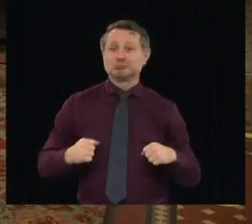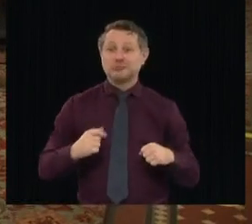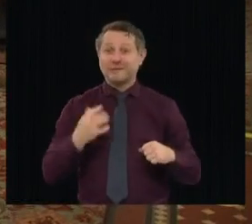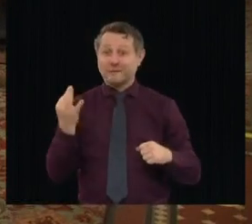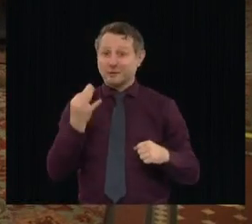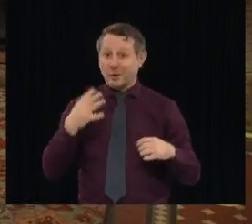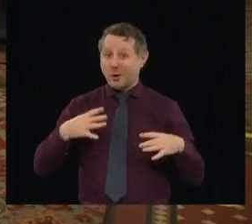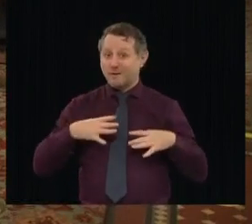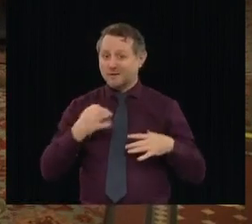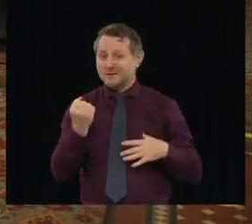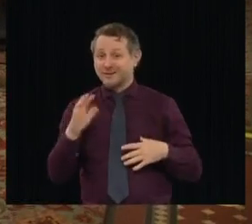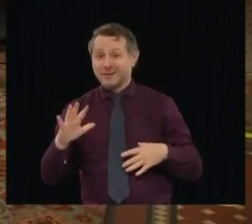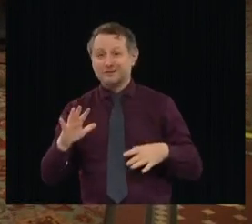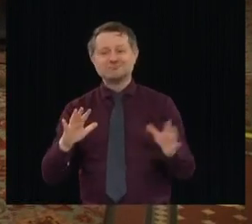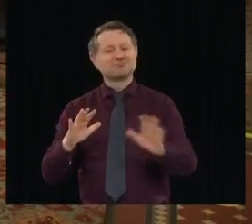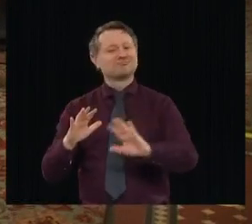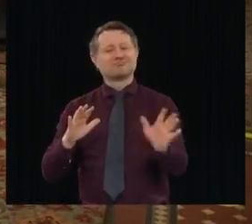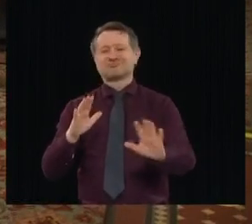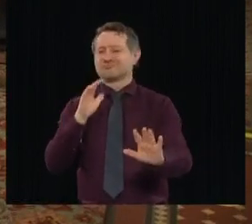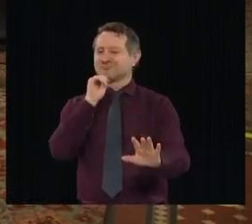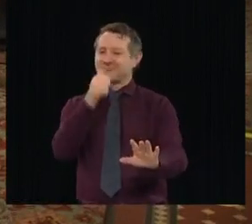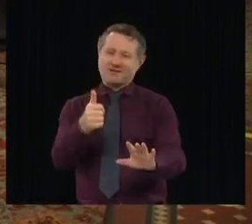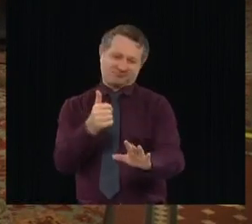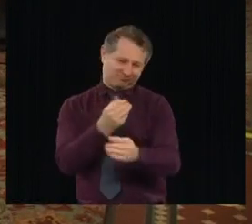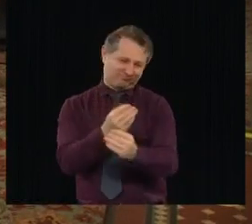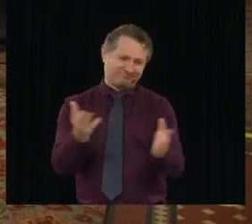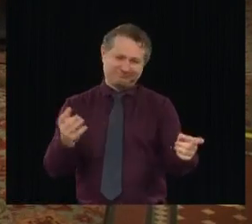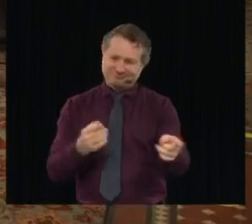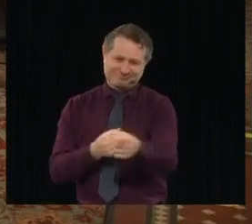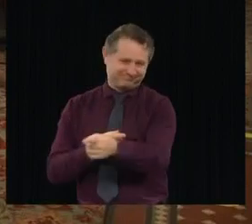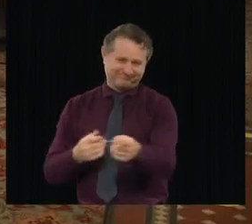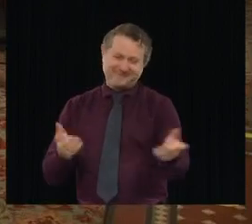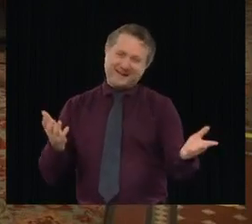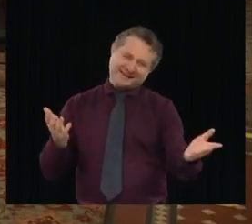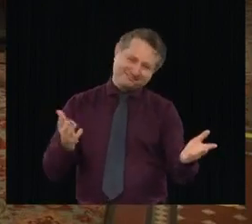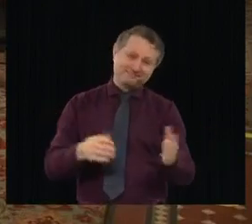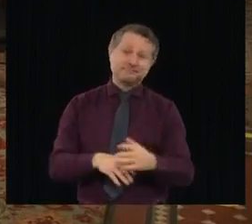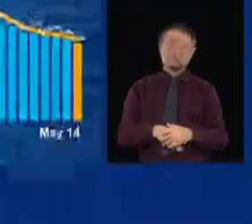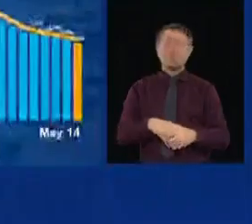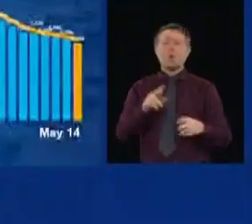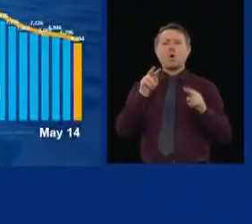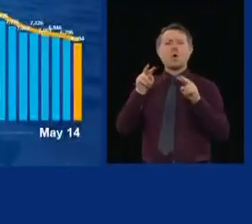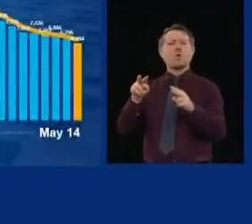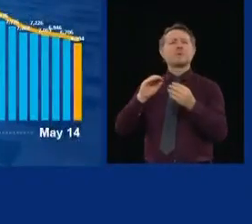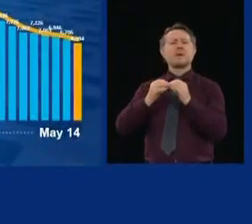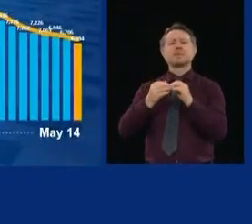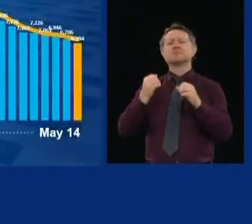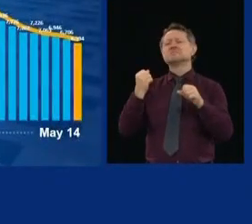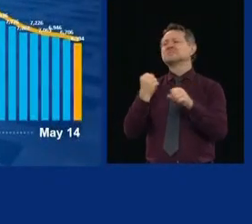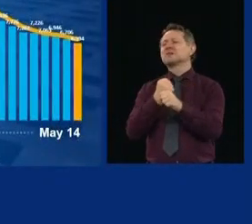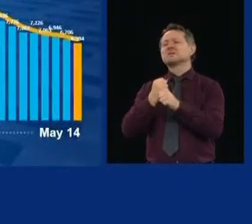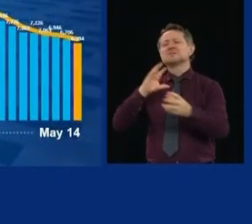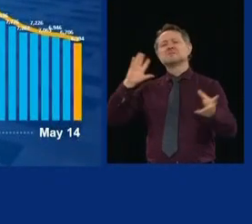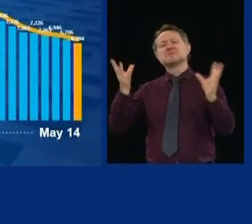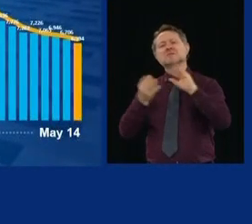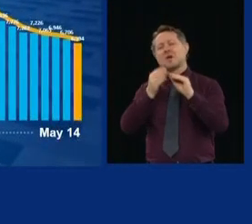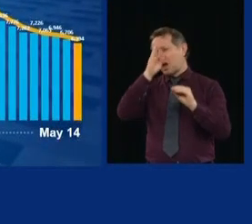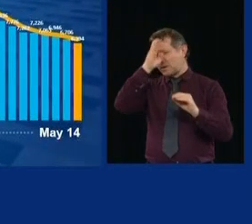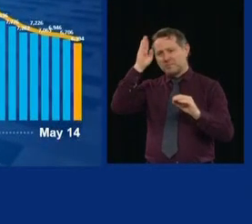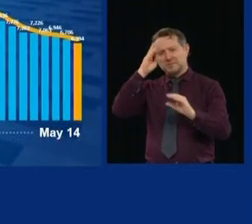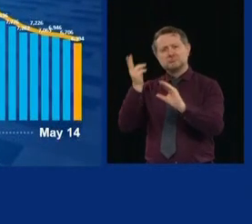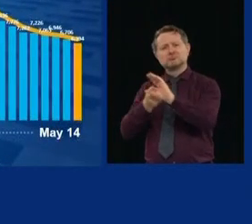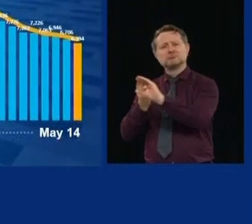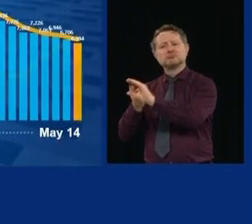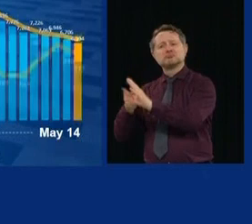That's right. Let's take a look and see where we are today. Total number of hospitalizations,